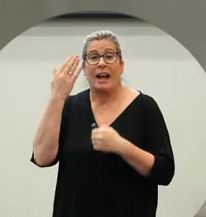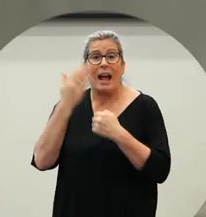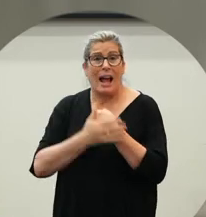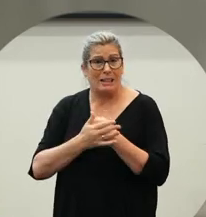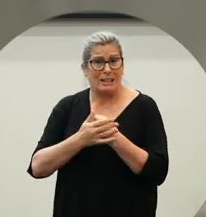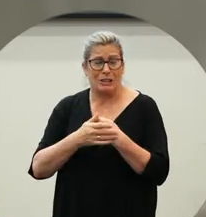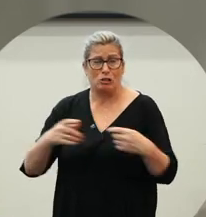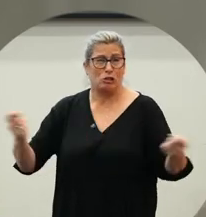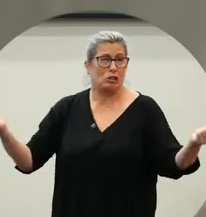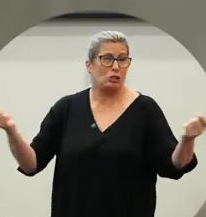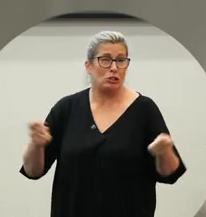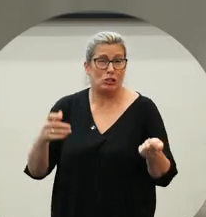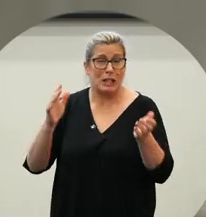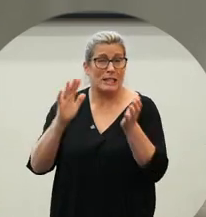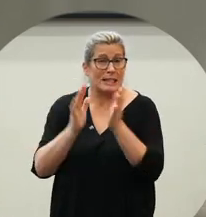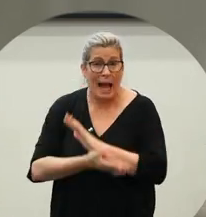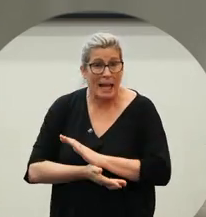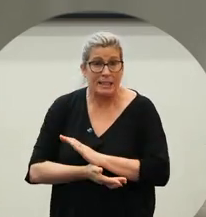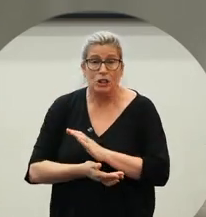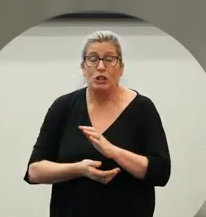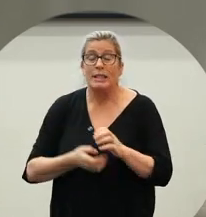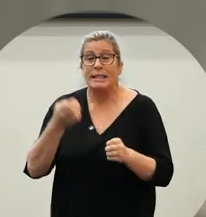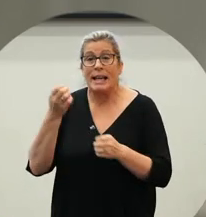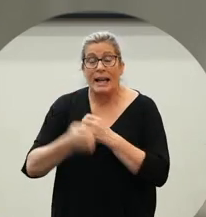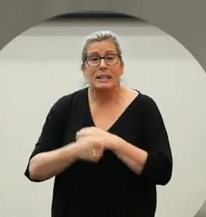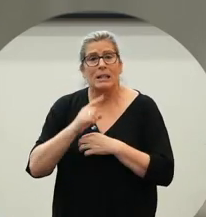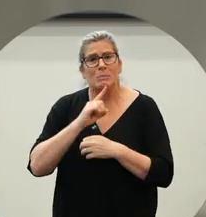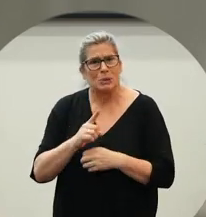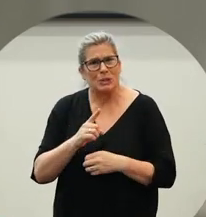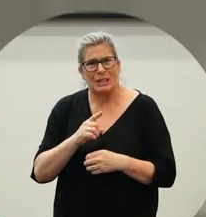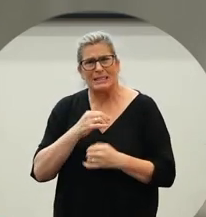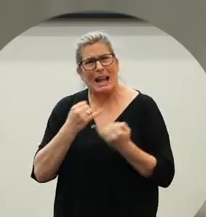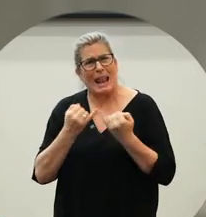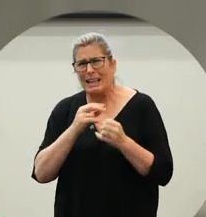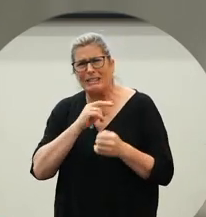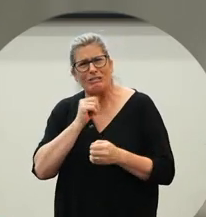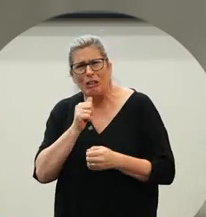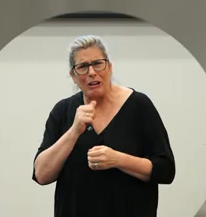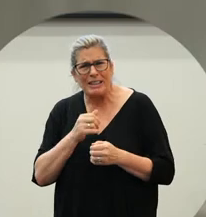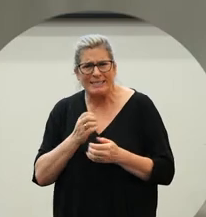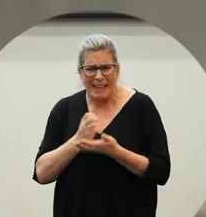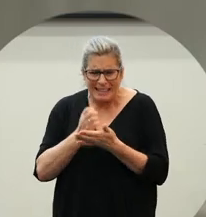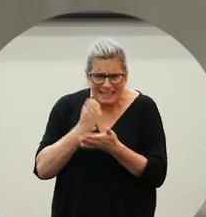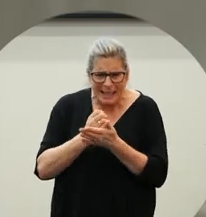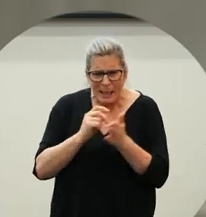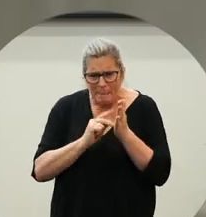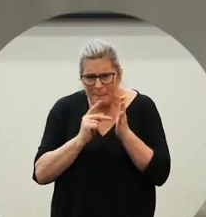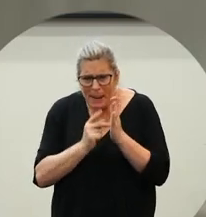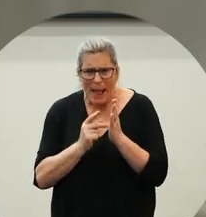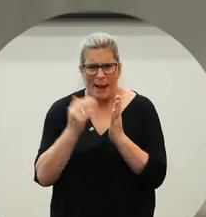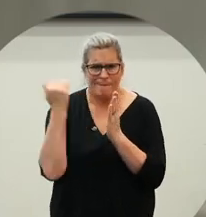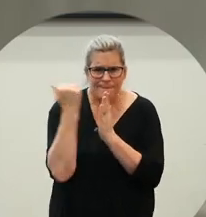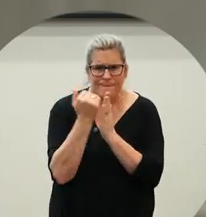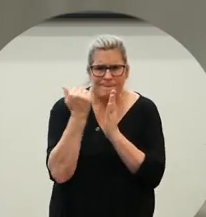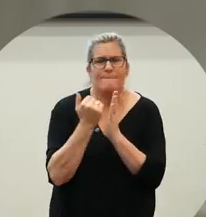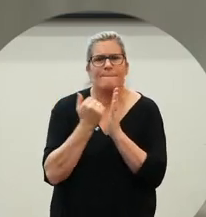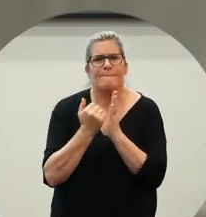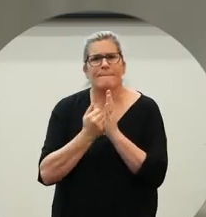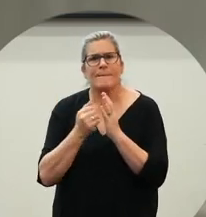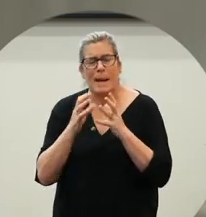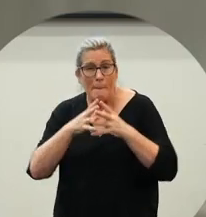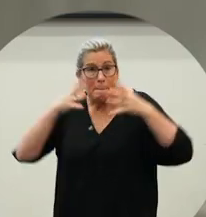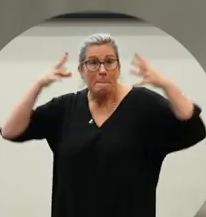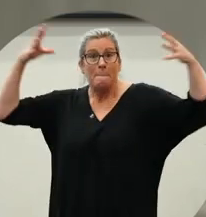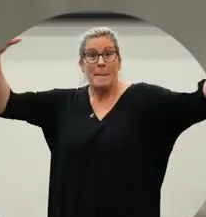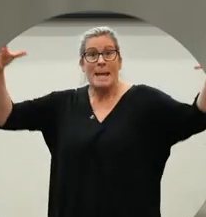disastrously, obviously. But it seemed like it wasn't thought out. It seemed like, again, a spectacular,